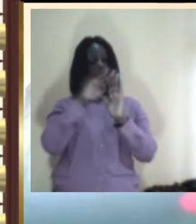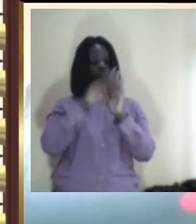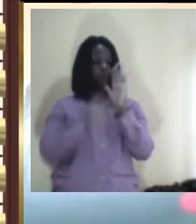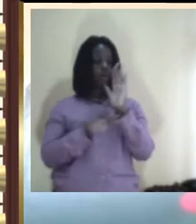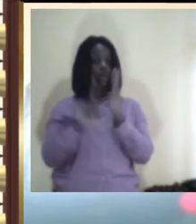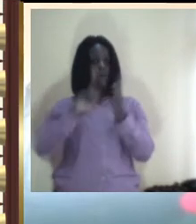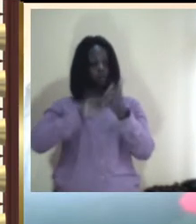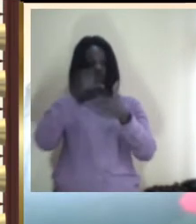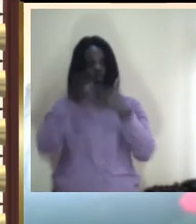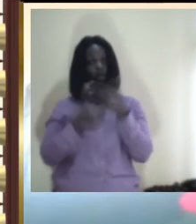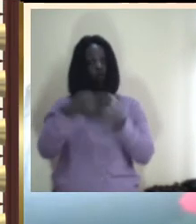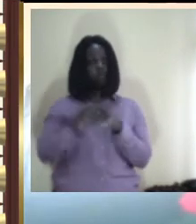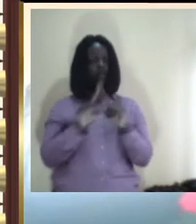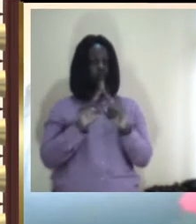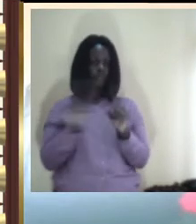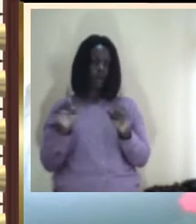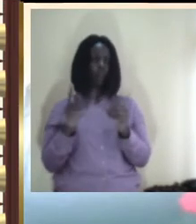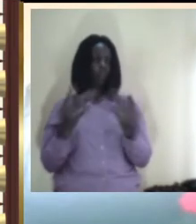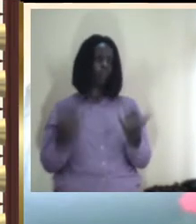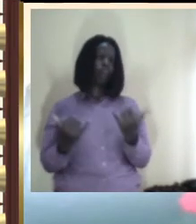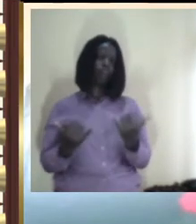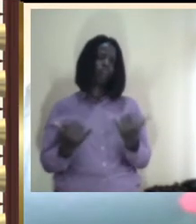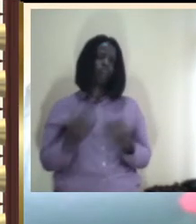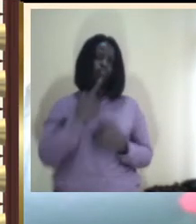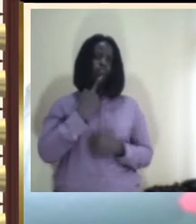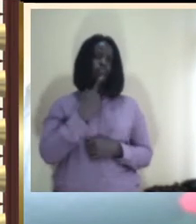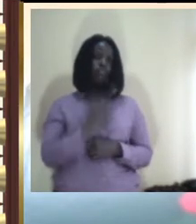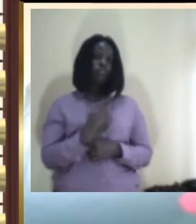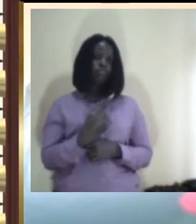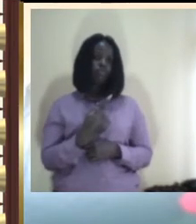are there. But it's safe to say that